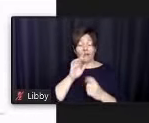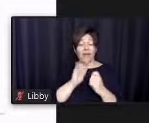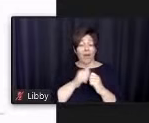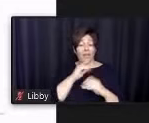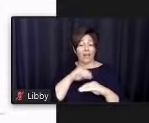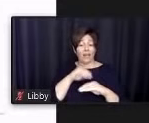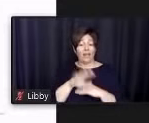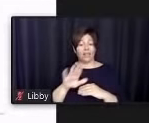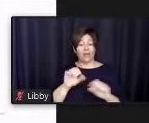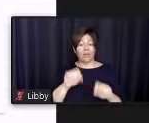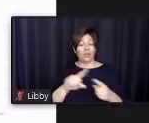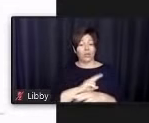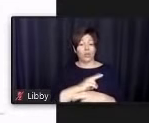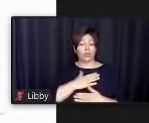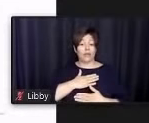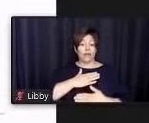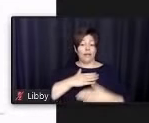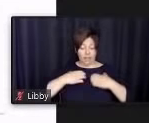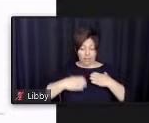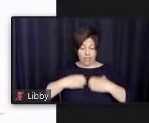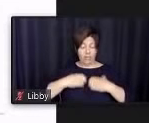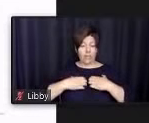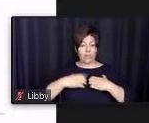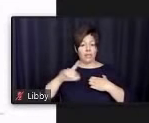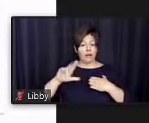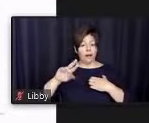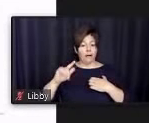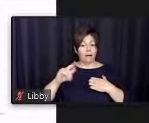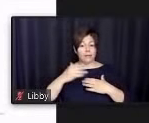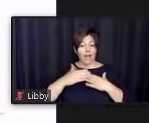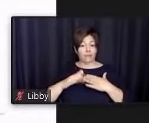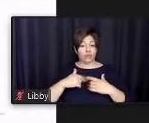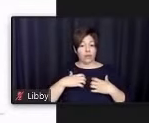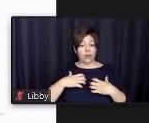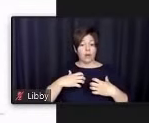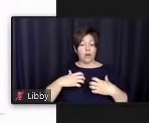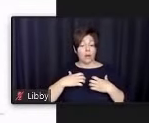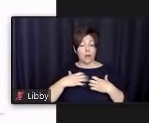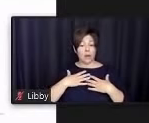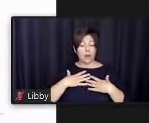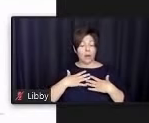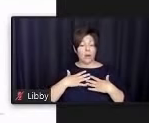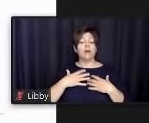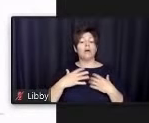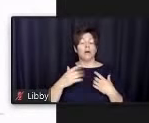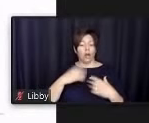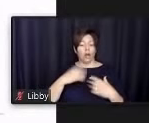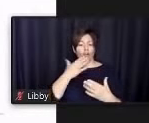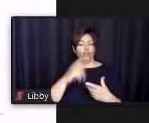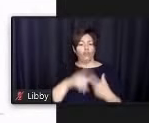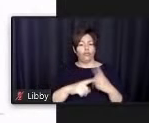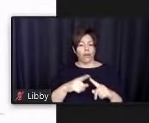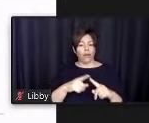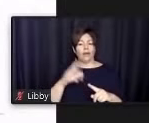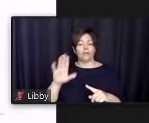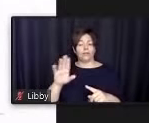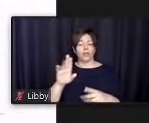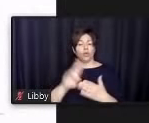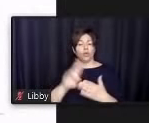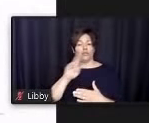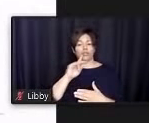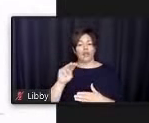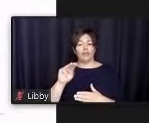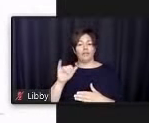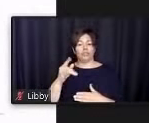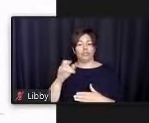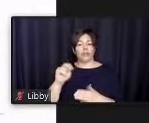their ability to use their lungs afterwards. I'm watching very closely. I've got a good friend whose brother is on the University of Michigan swim team.